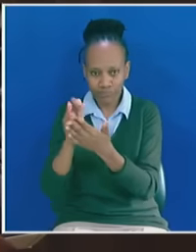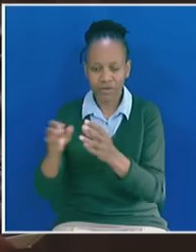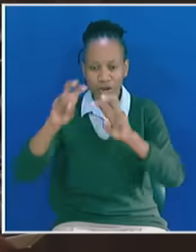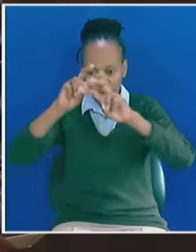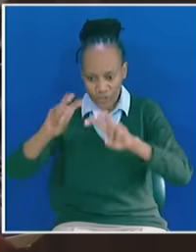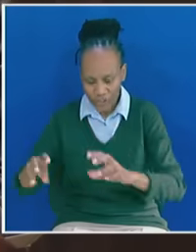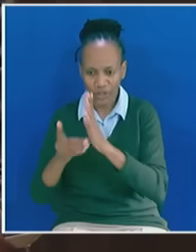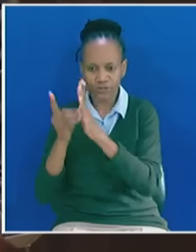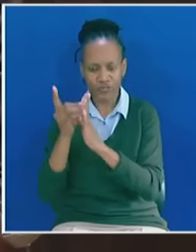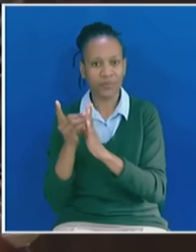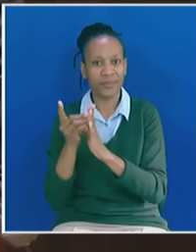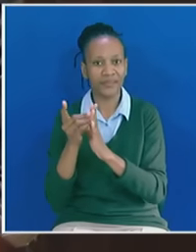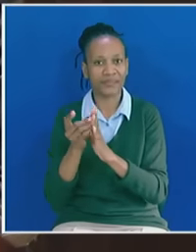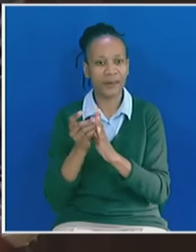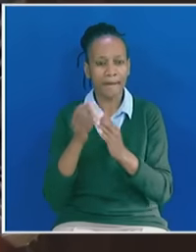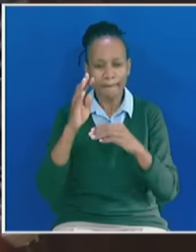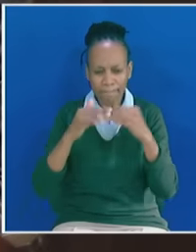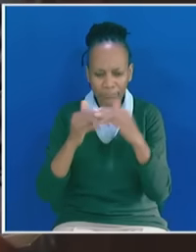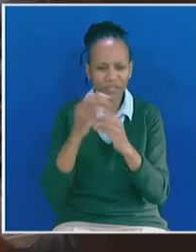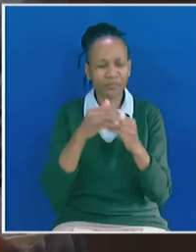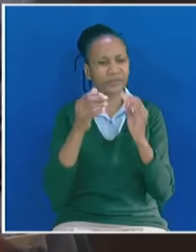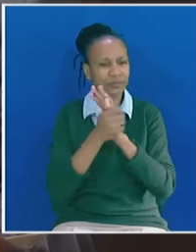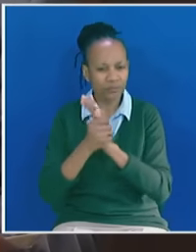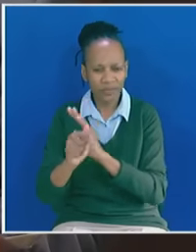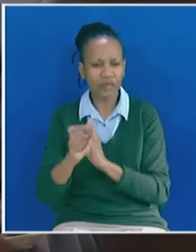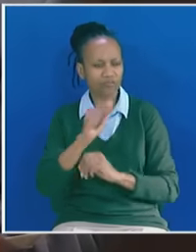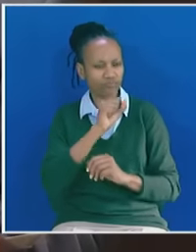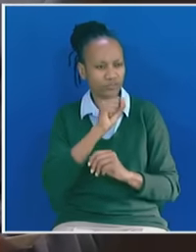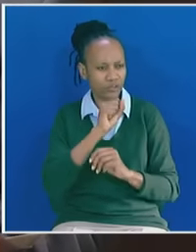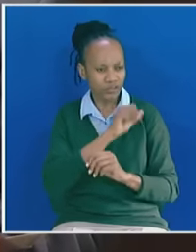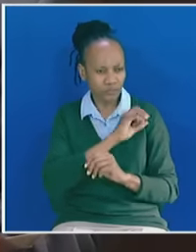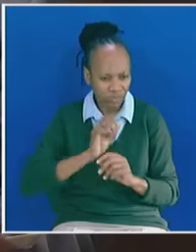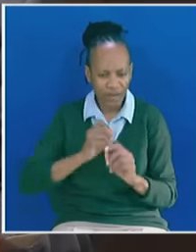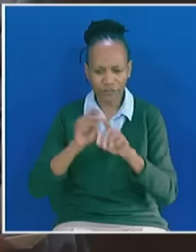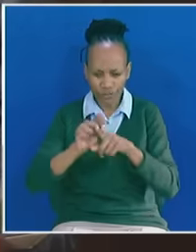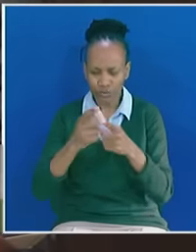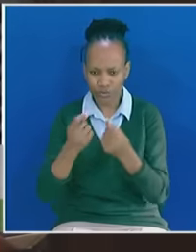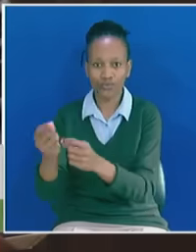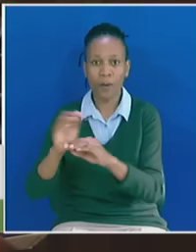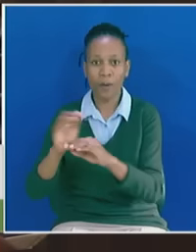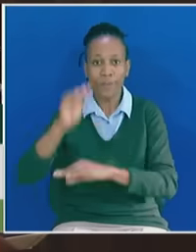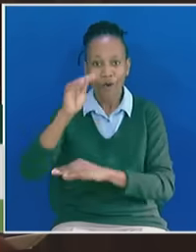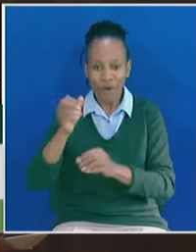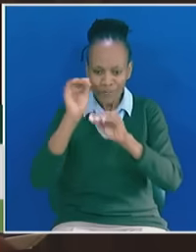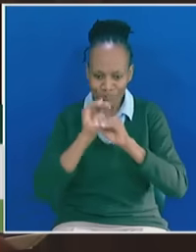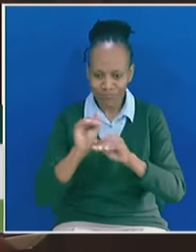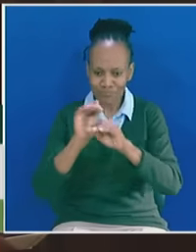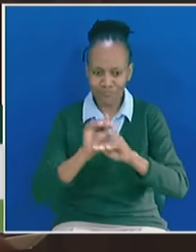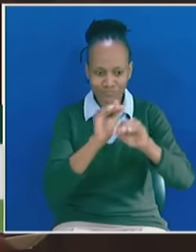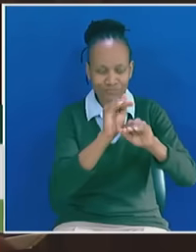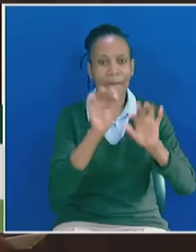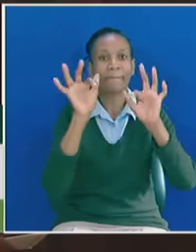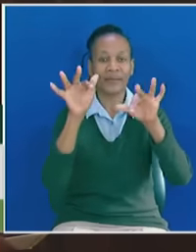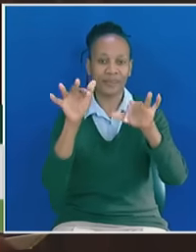and development, building of capacity for younger cyber aspect, and more importantly, civic education and